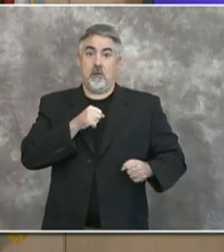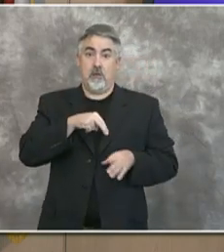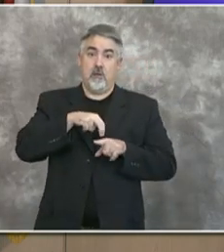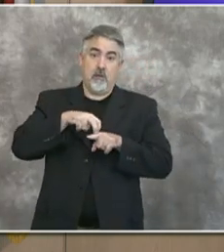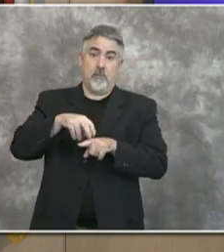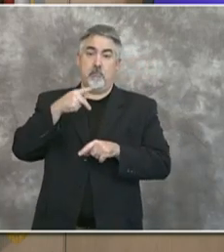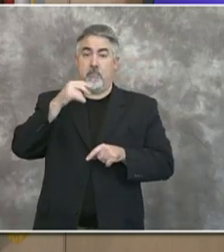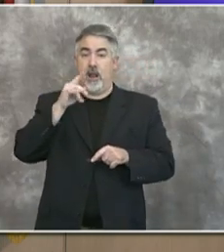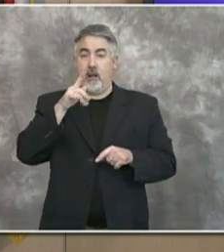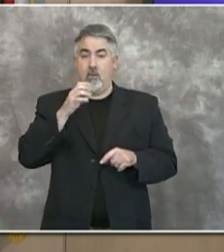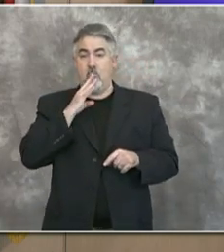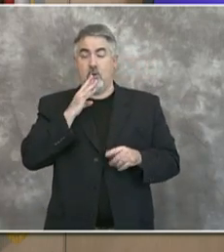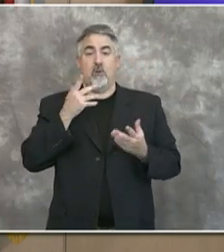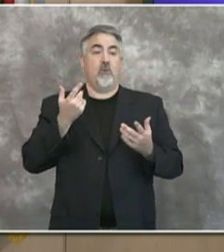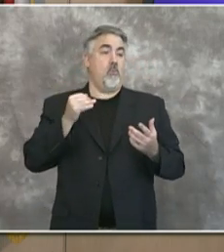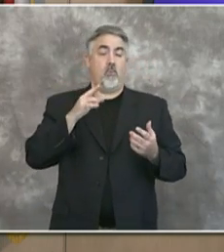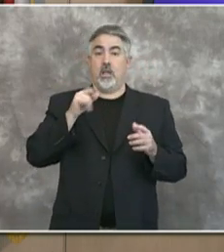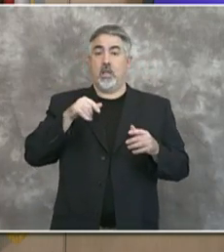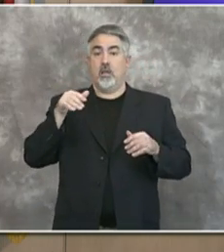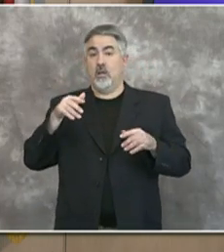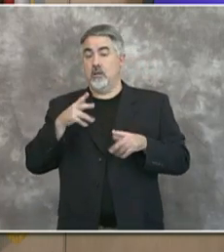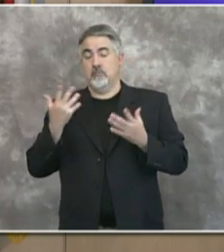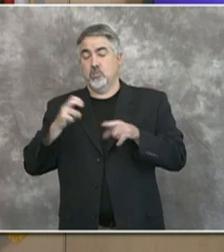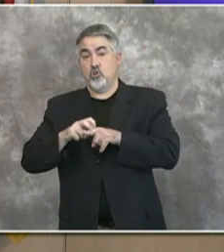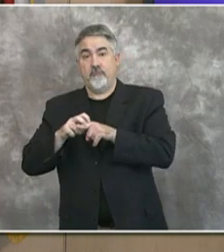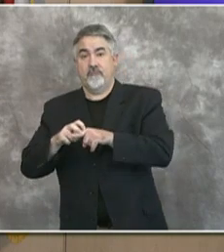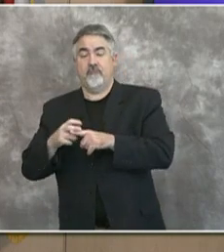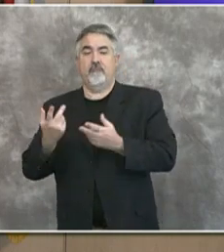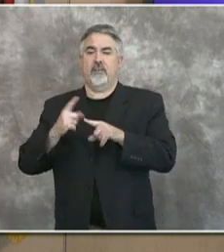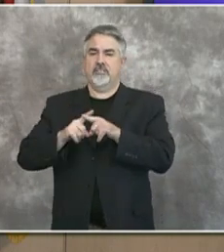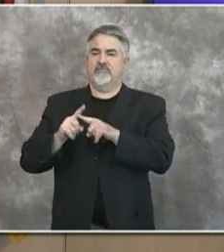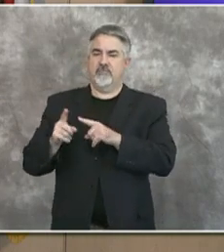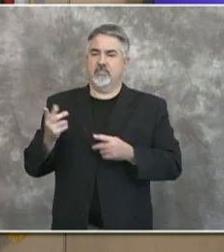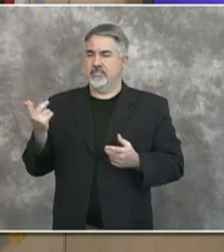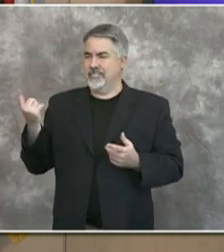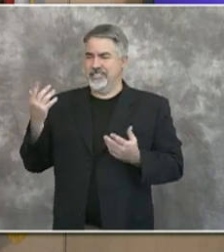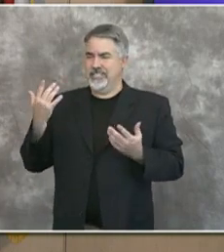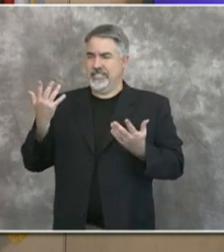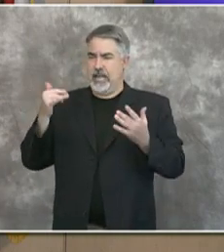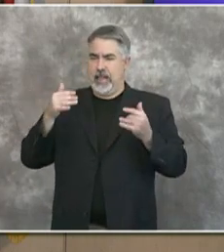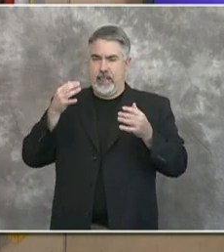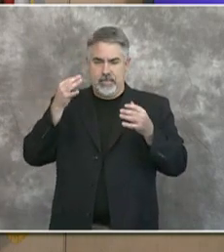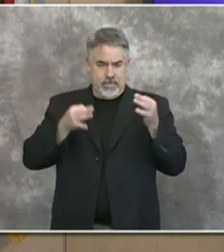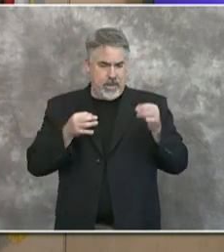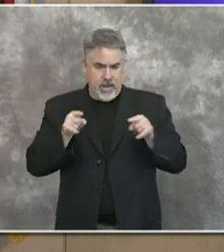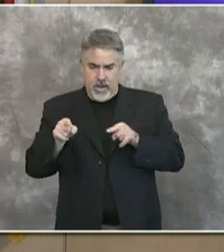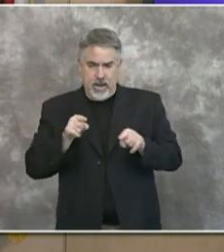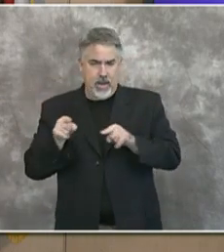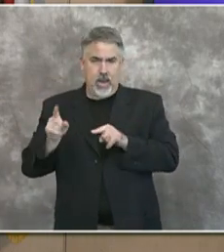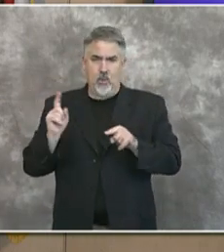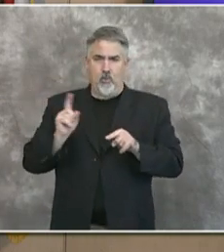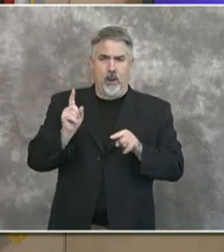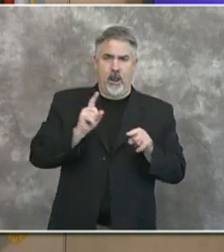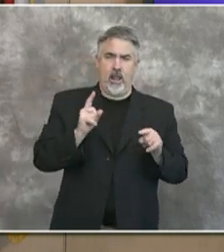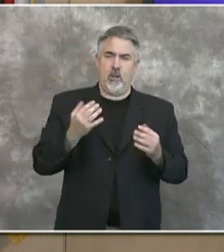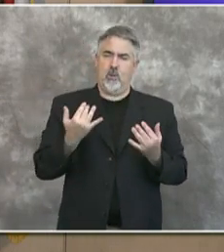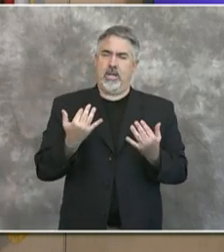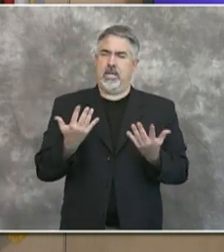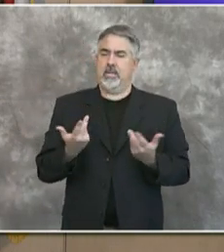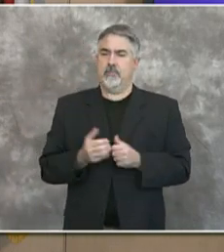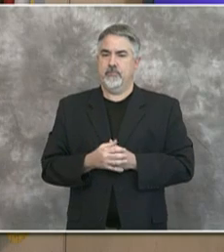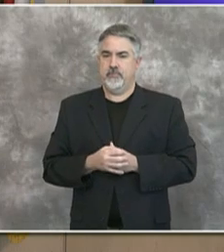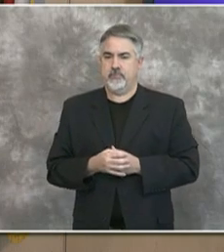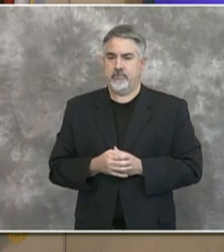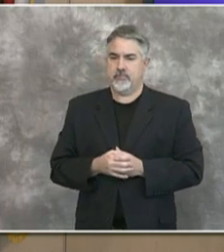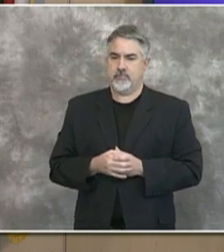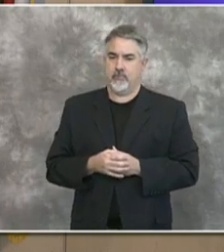but maybe motorized boats, because it's really hard to physically distance in that environment. It's almost impossible to ensure compliance with who's a